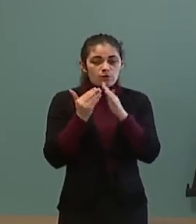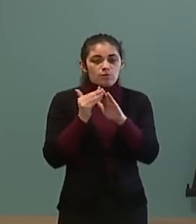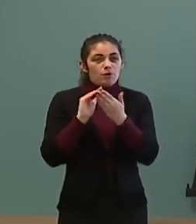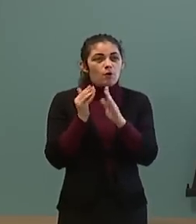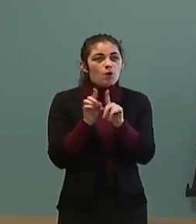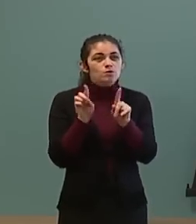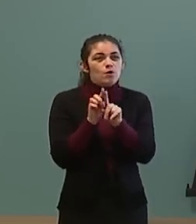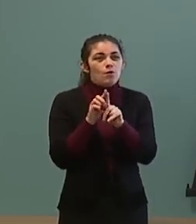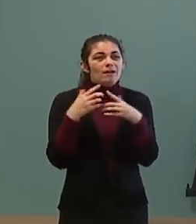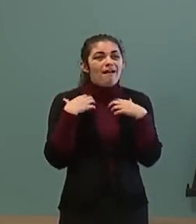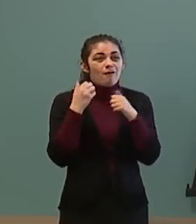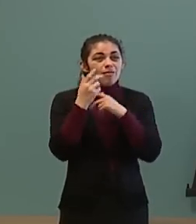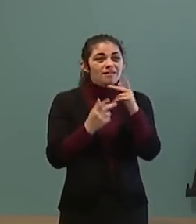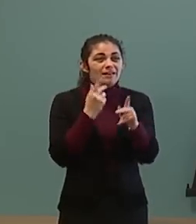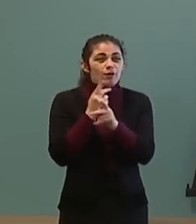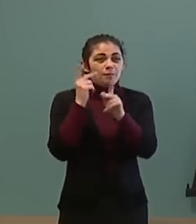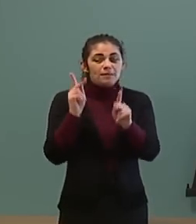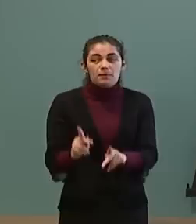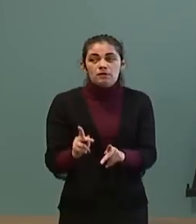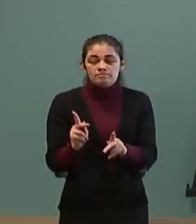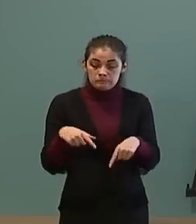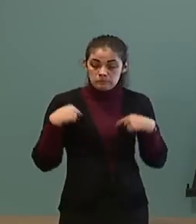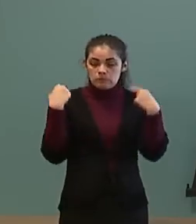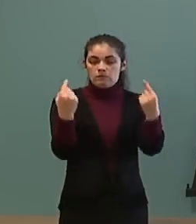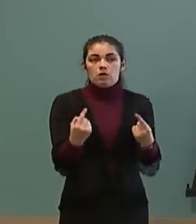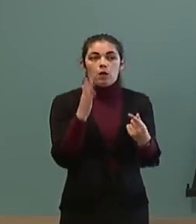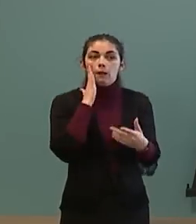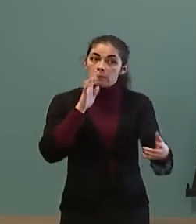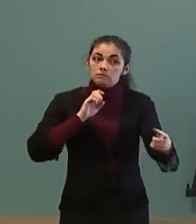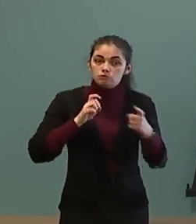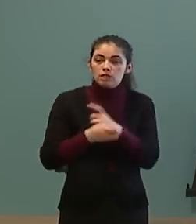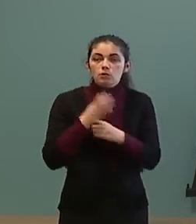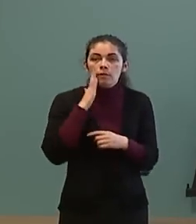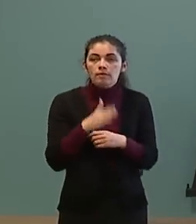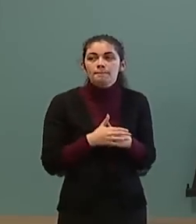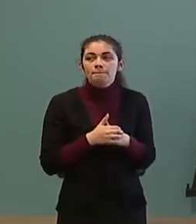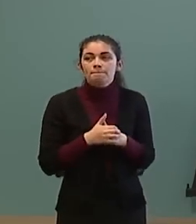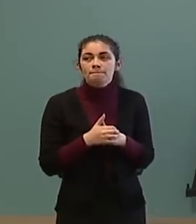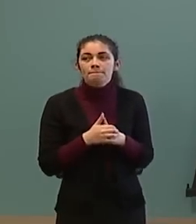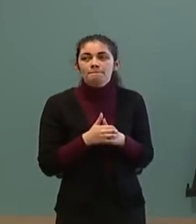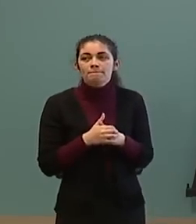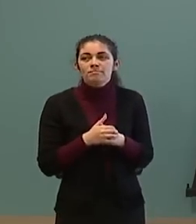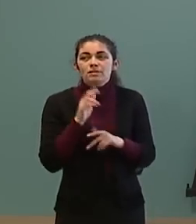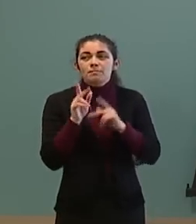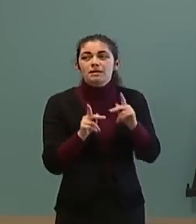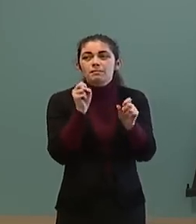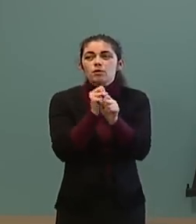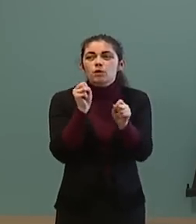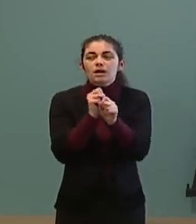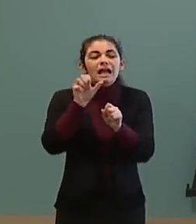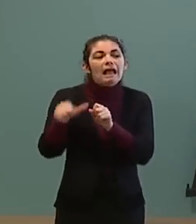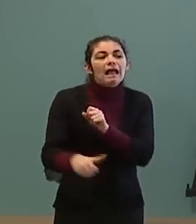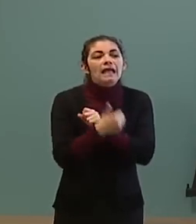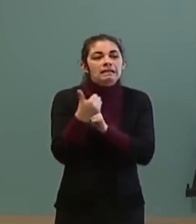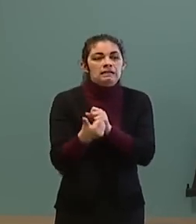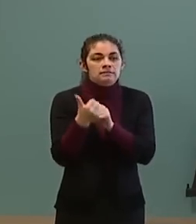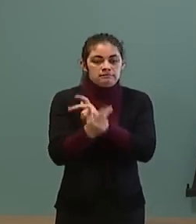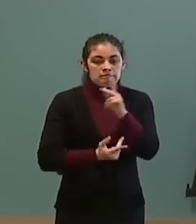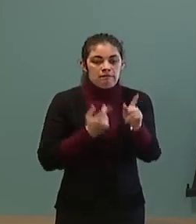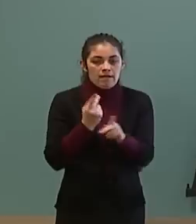are among healthcare workers to date, and this again will continue to change. This is people who work in any form of